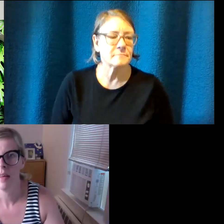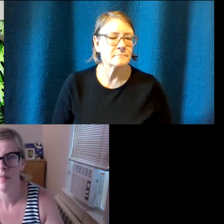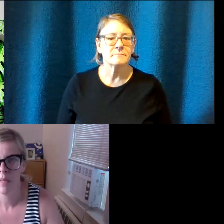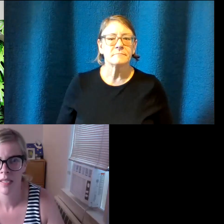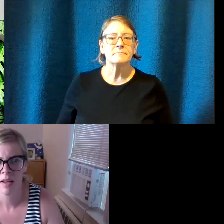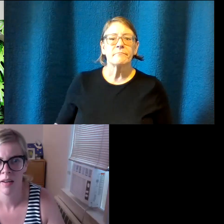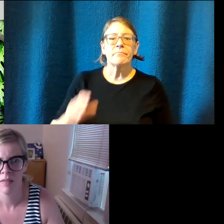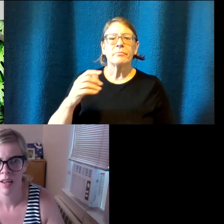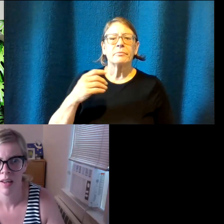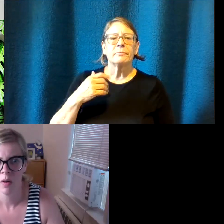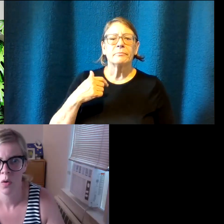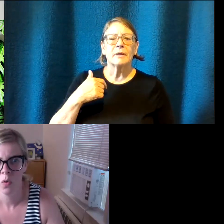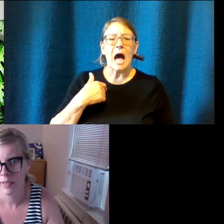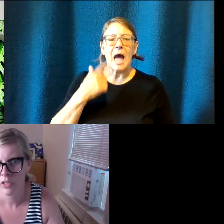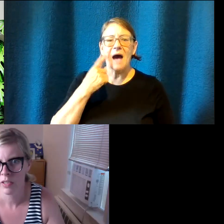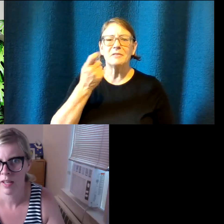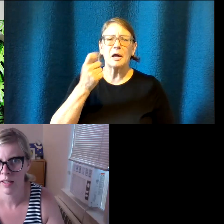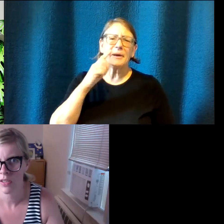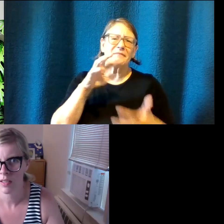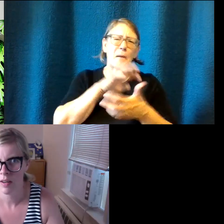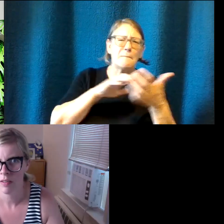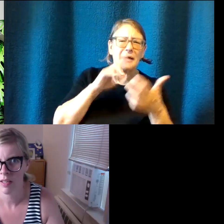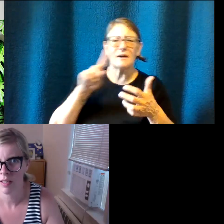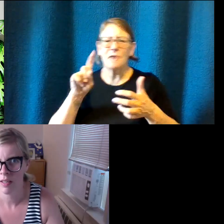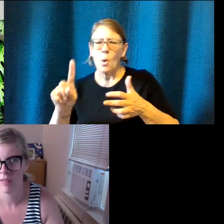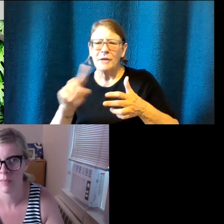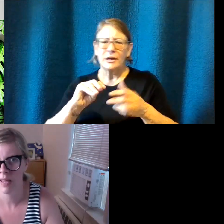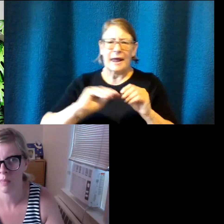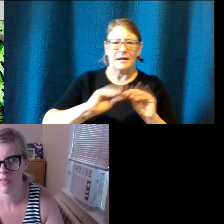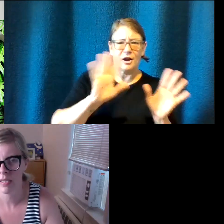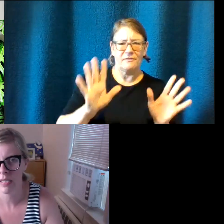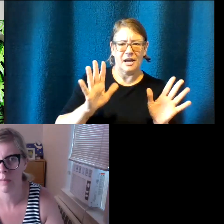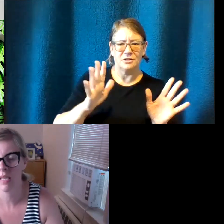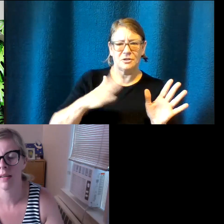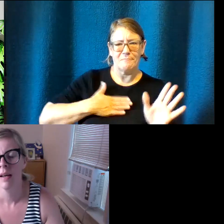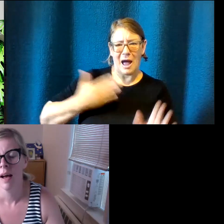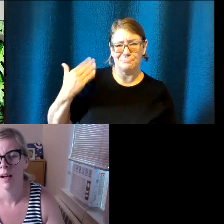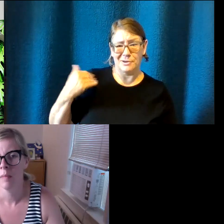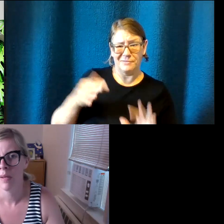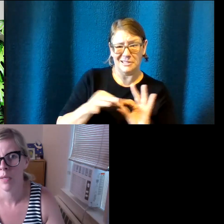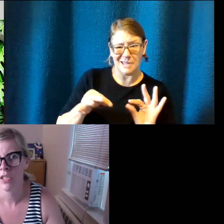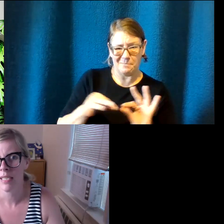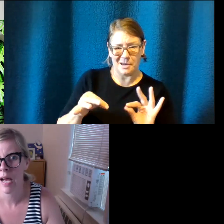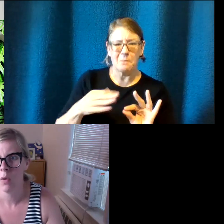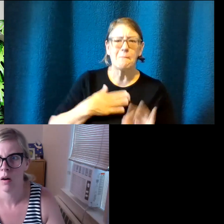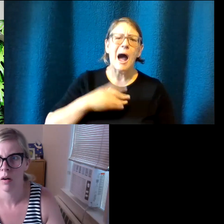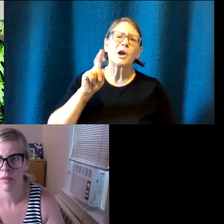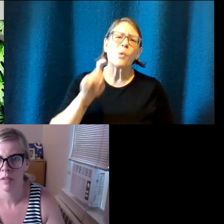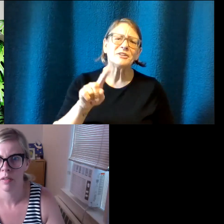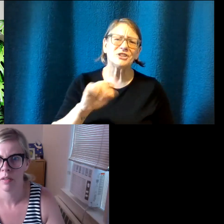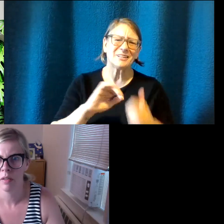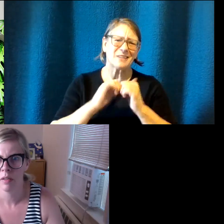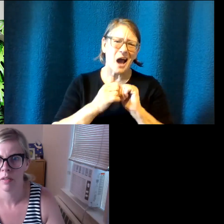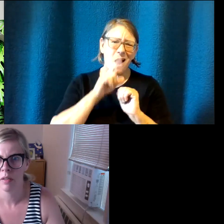I think I have a mix of a question and just a clarification of my previous statement. My question is, how are